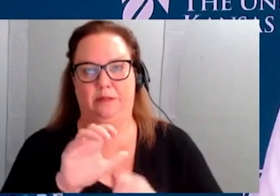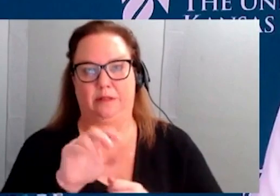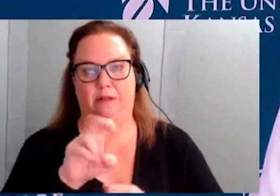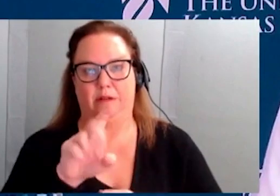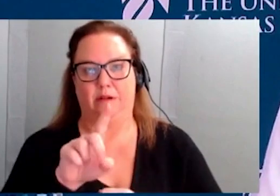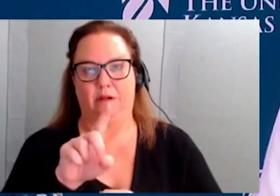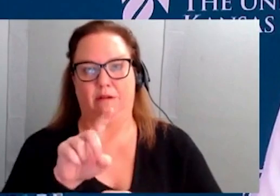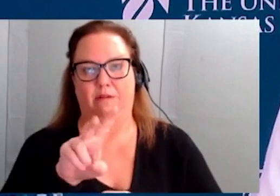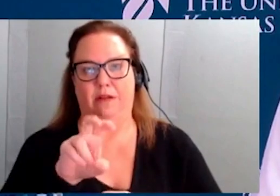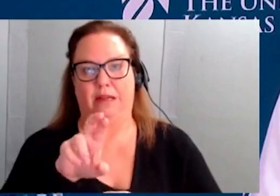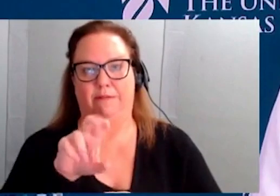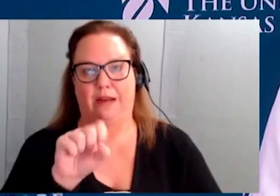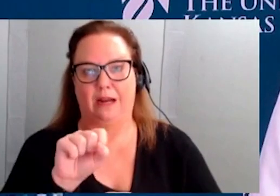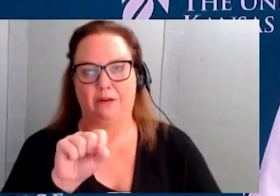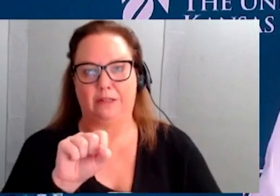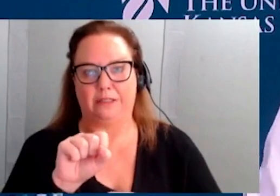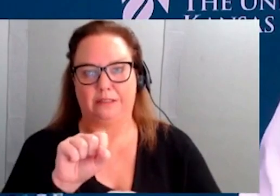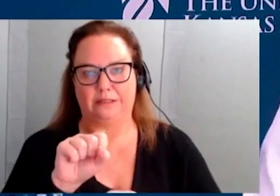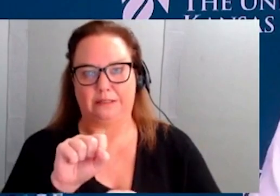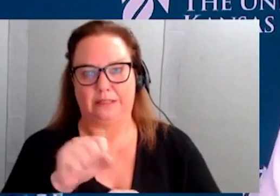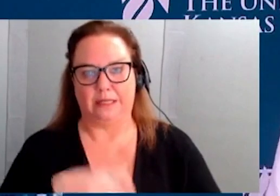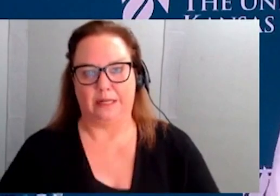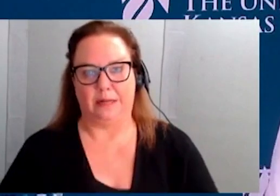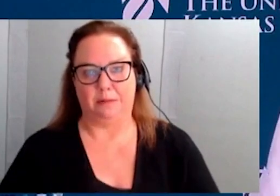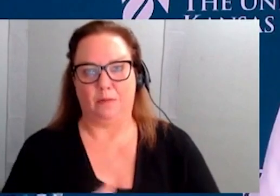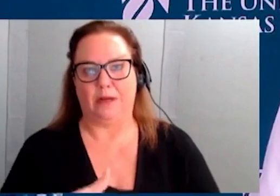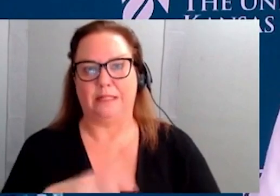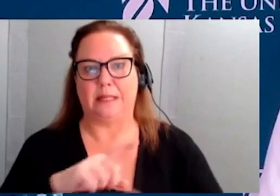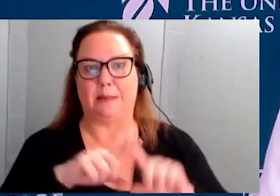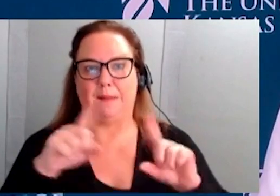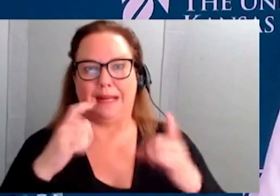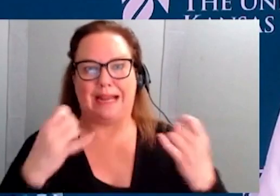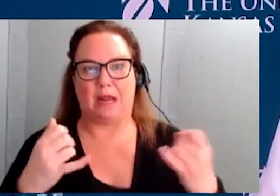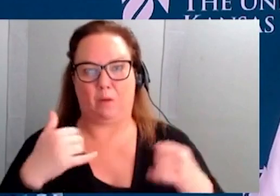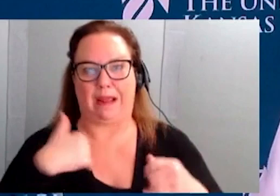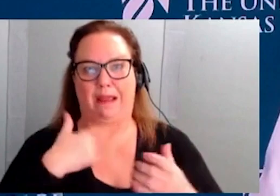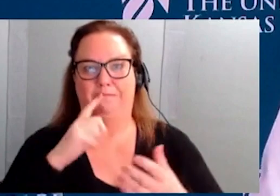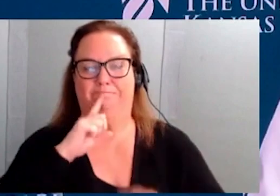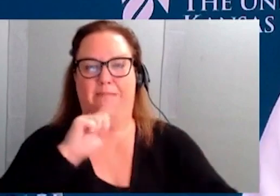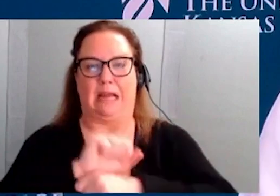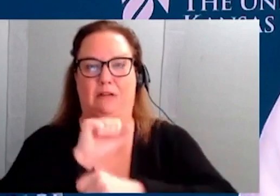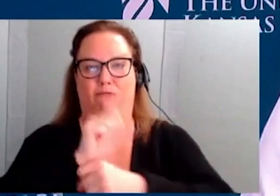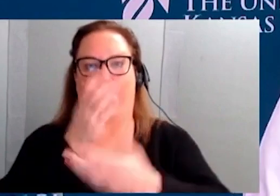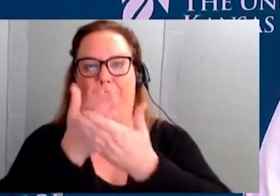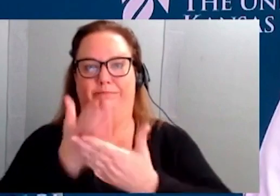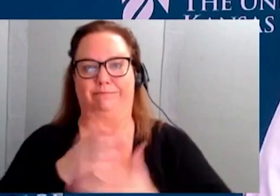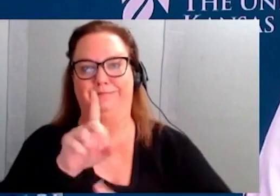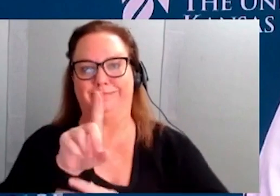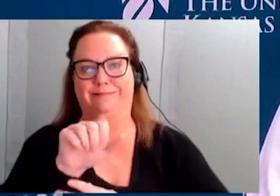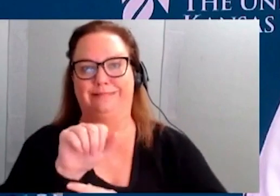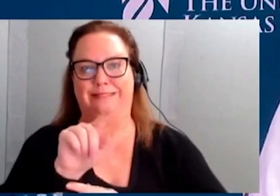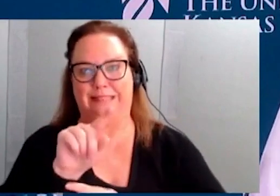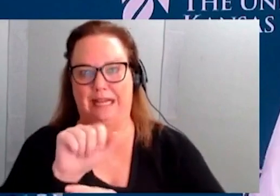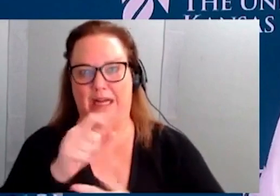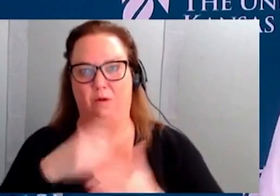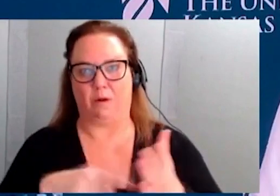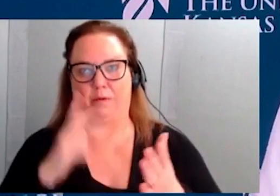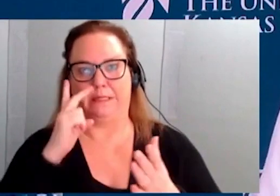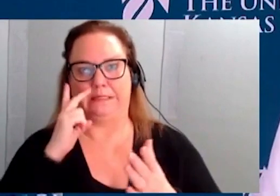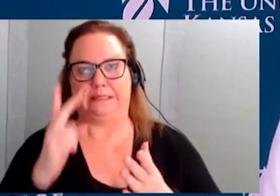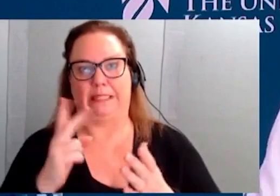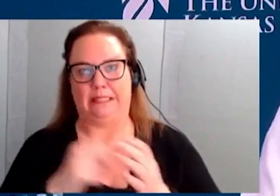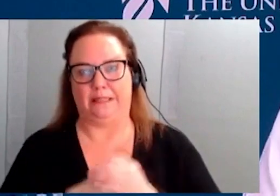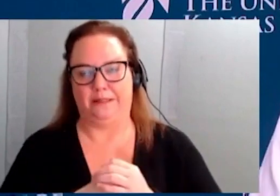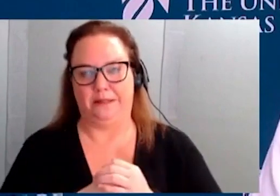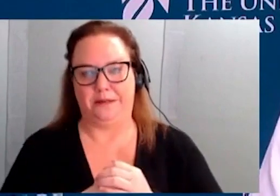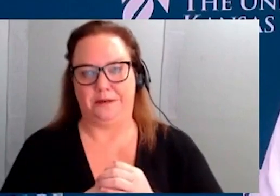virus in pregnancy, but we actually now have data to back up what we were seeing anecdotally. And